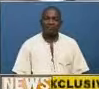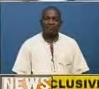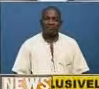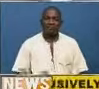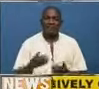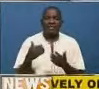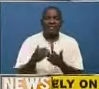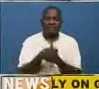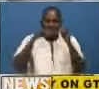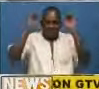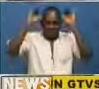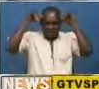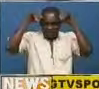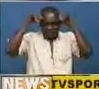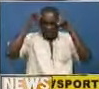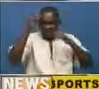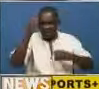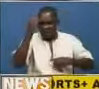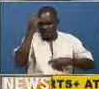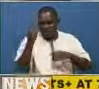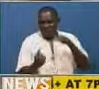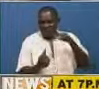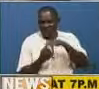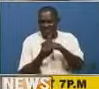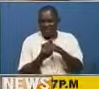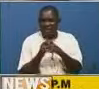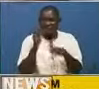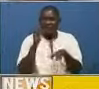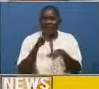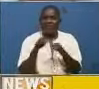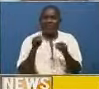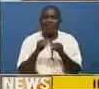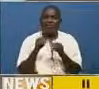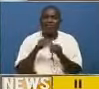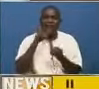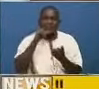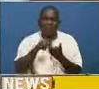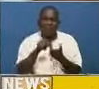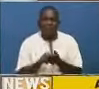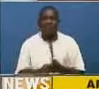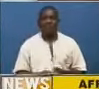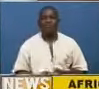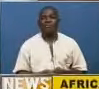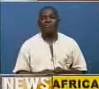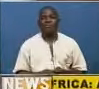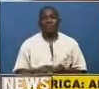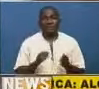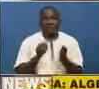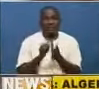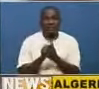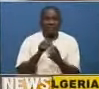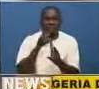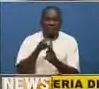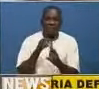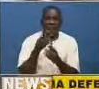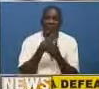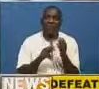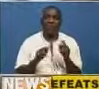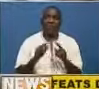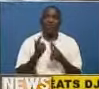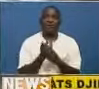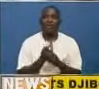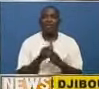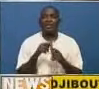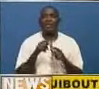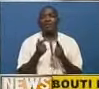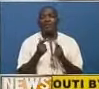The Newcastle disease is a highly contagious infection of birds caused by a paramyxovirus that attacks both domestic